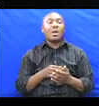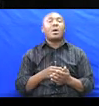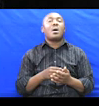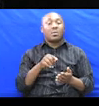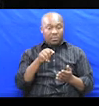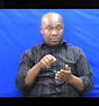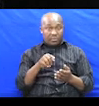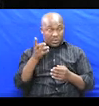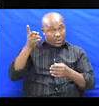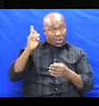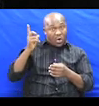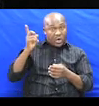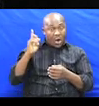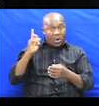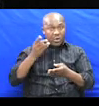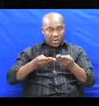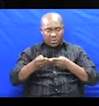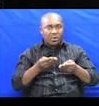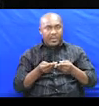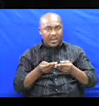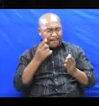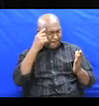meaning of colonial economy,